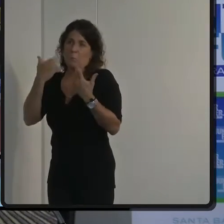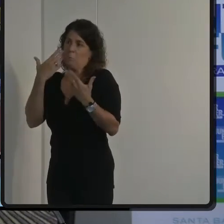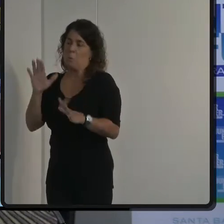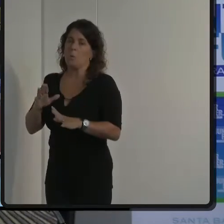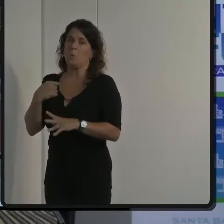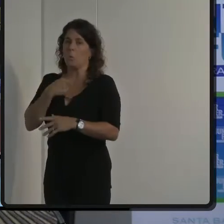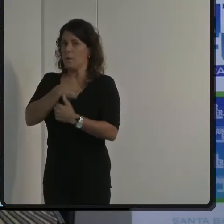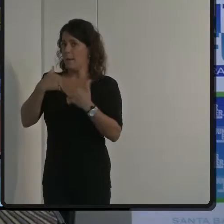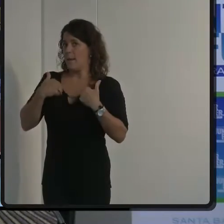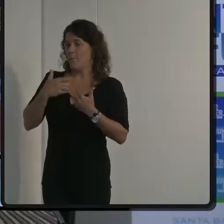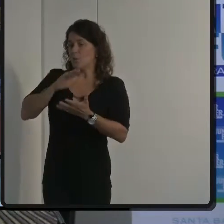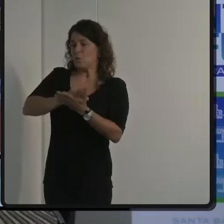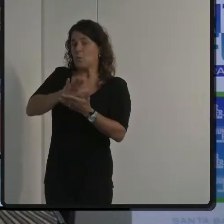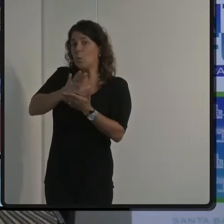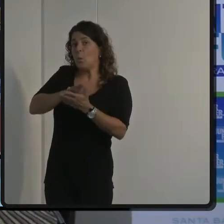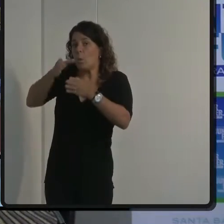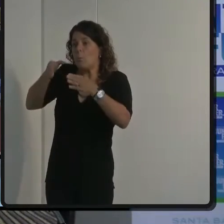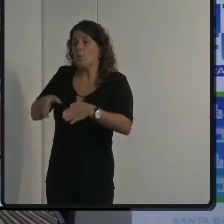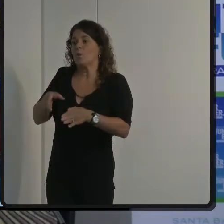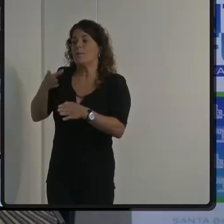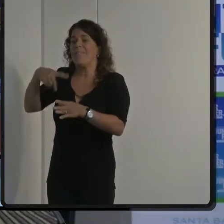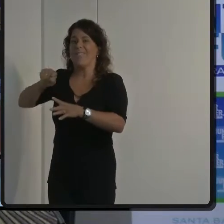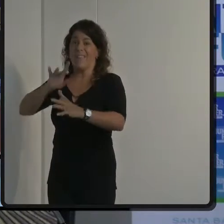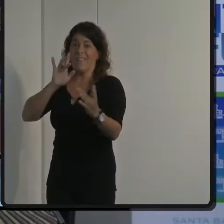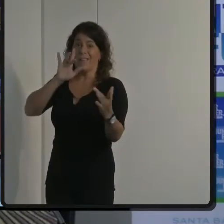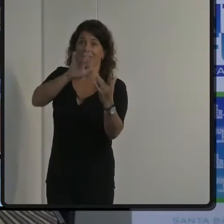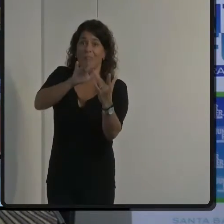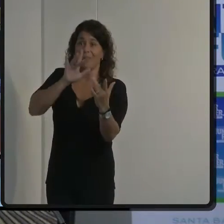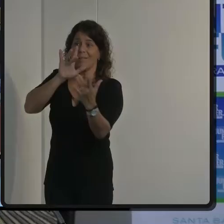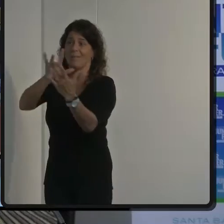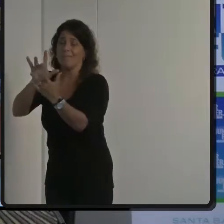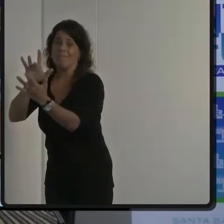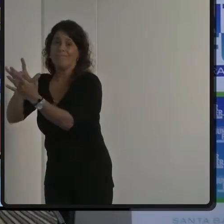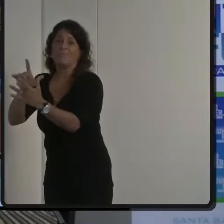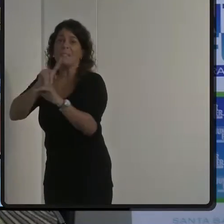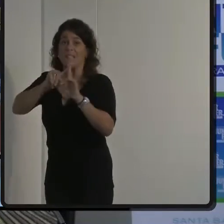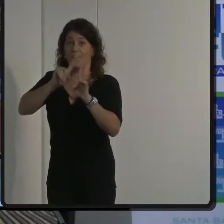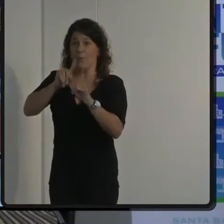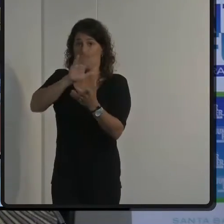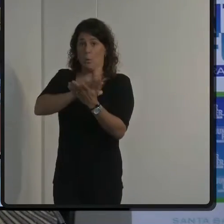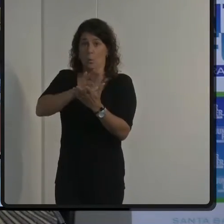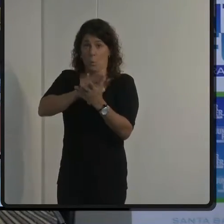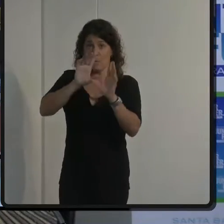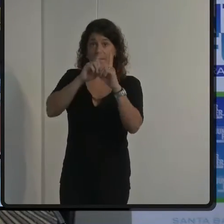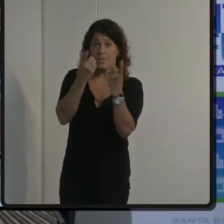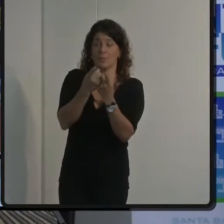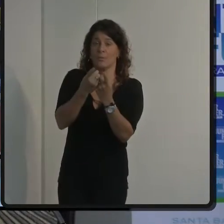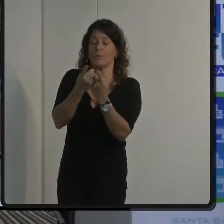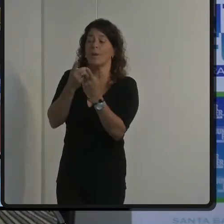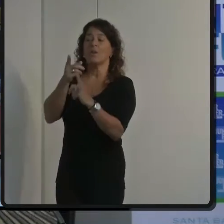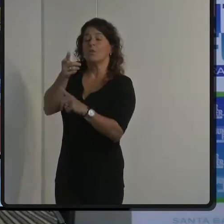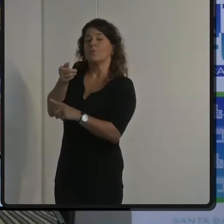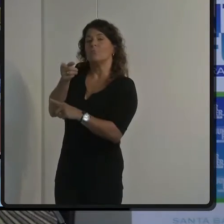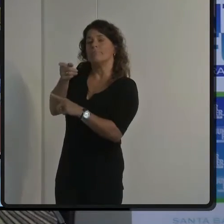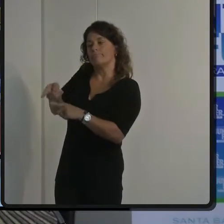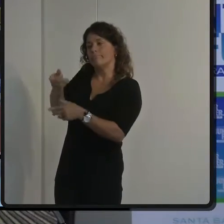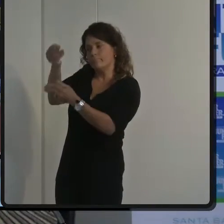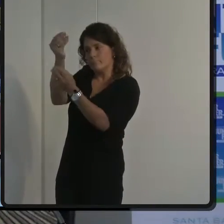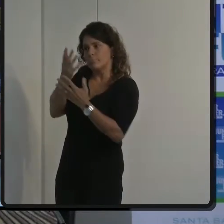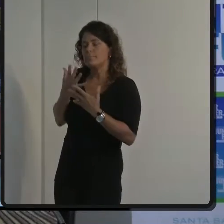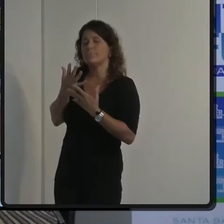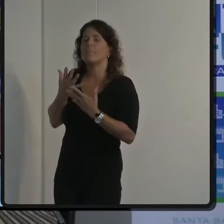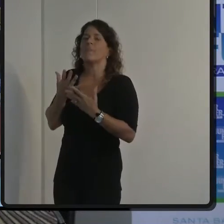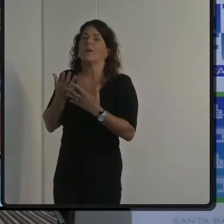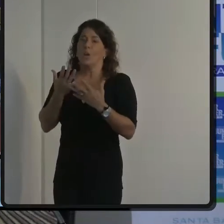the county who is in contact with different school districts. And what I've heard from her is that there's great